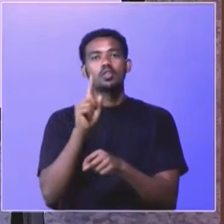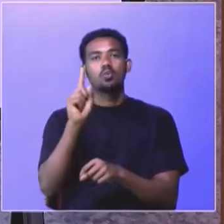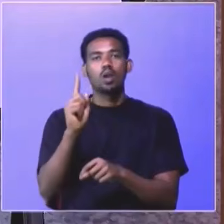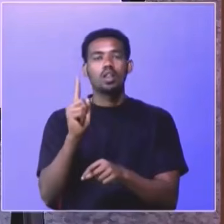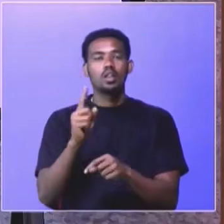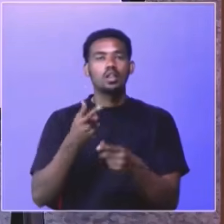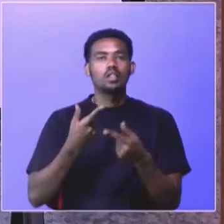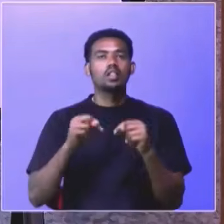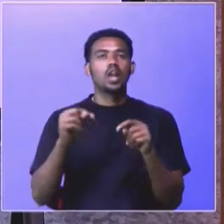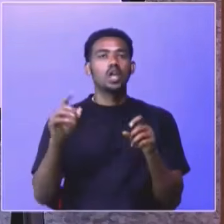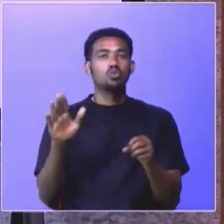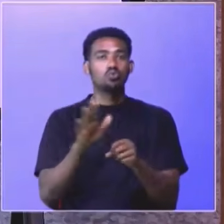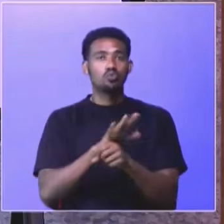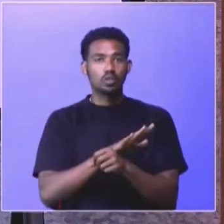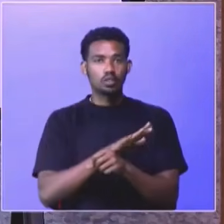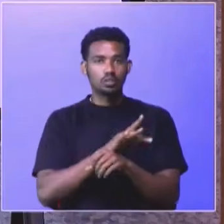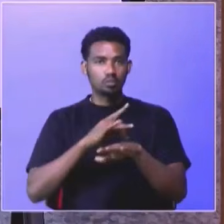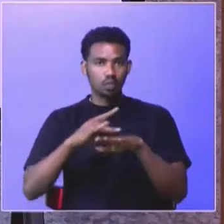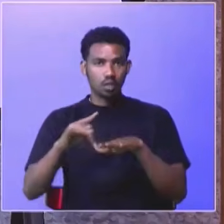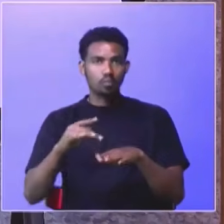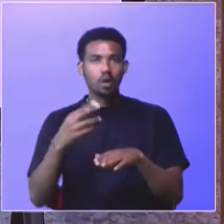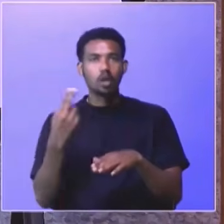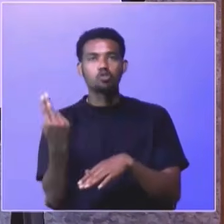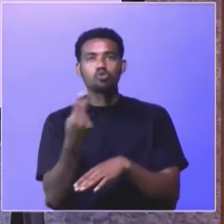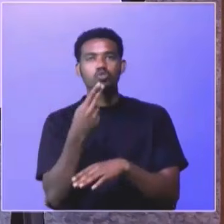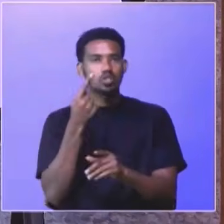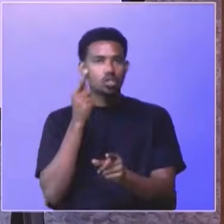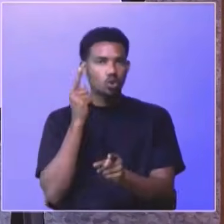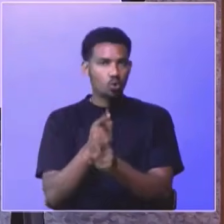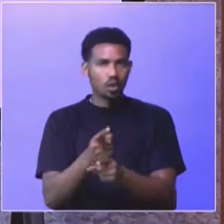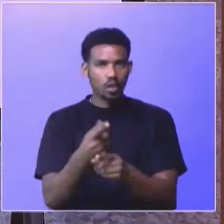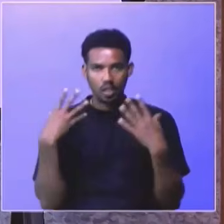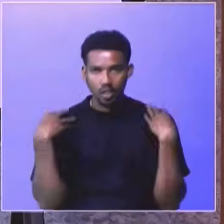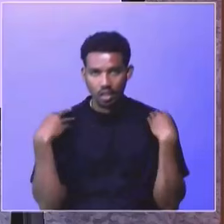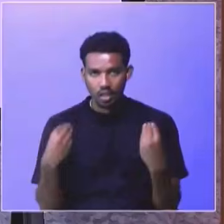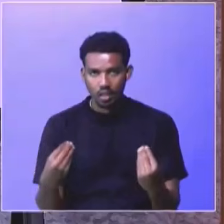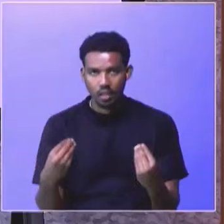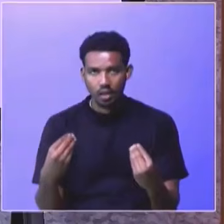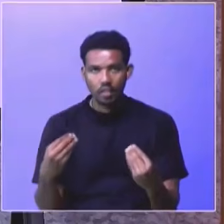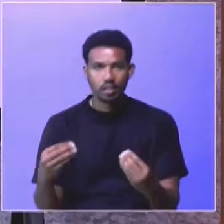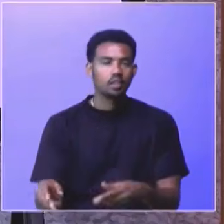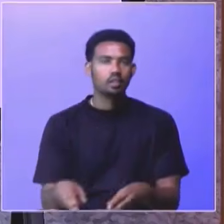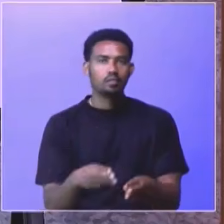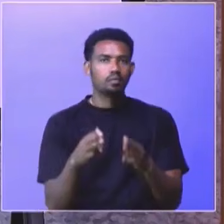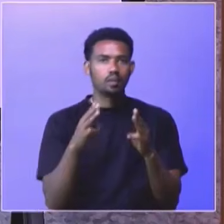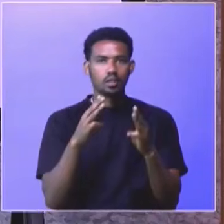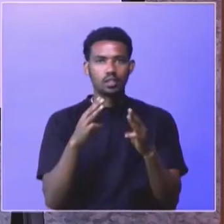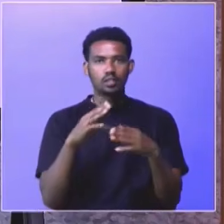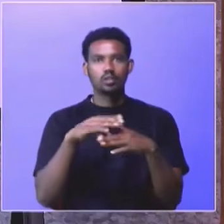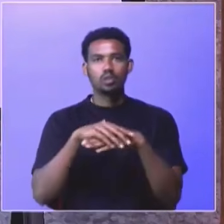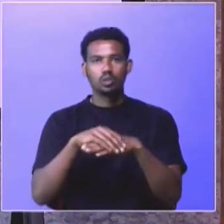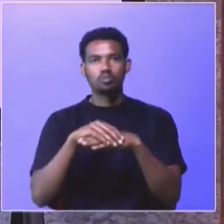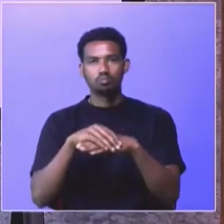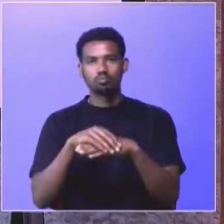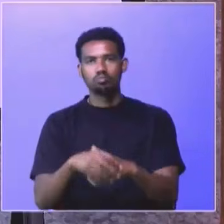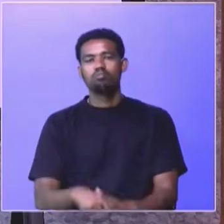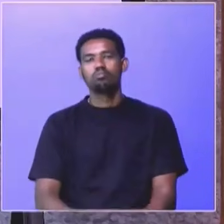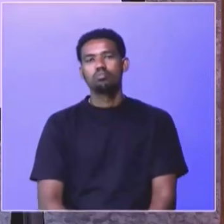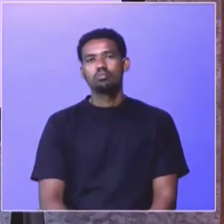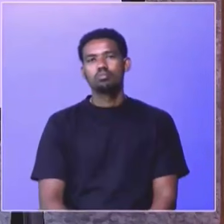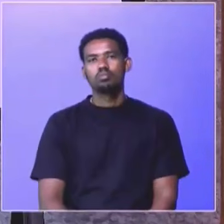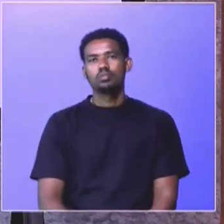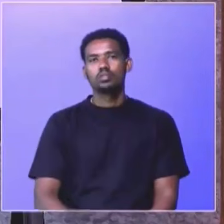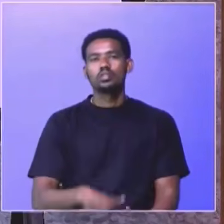the blanks by using the correct greeting method. I will give you 2 minutes to finish